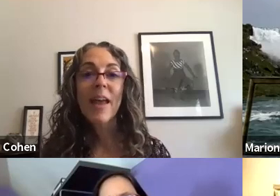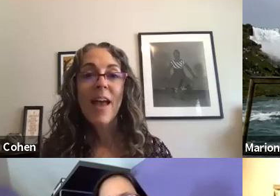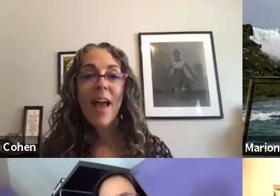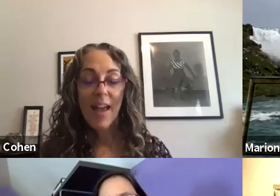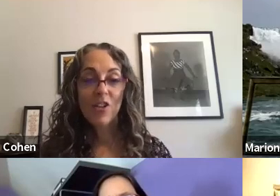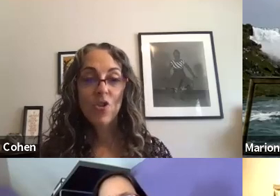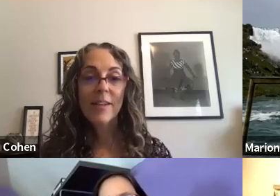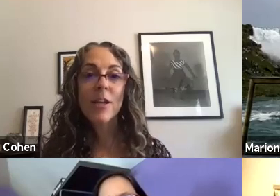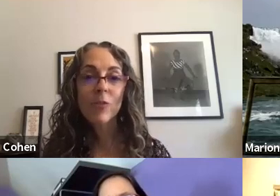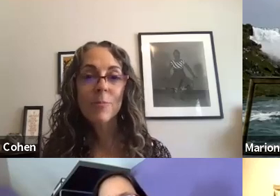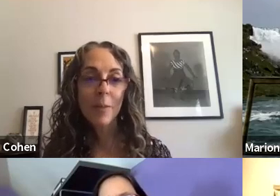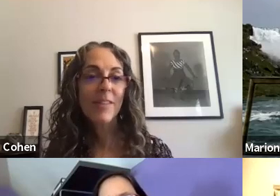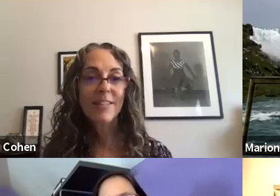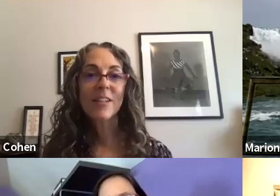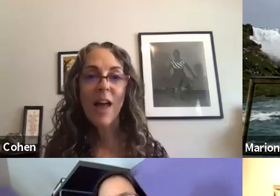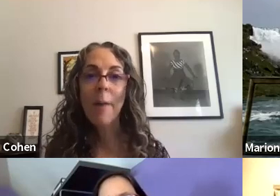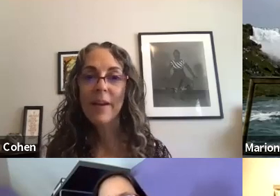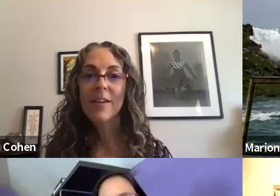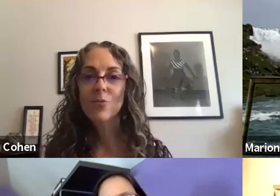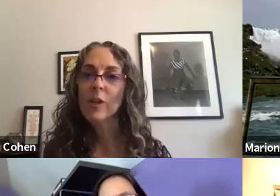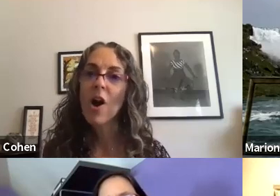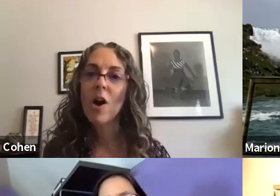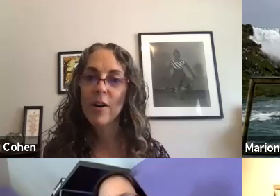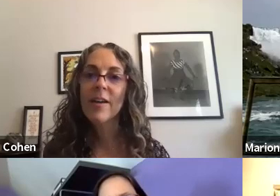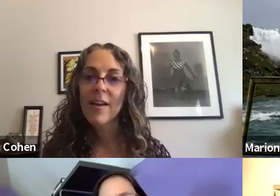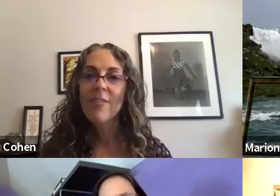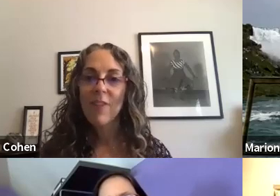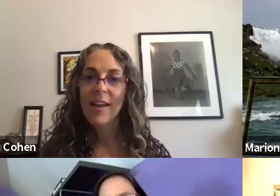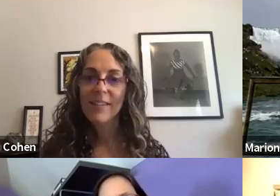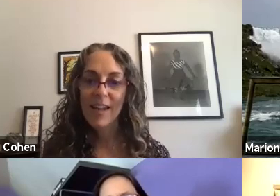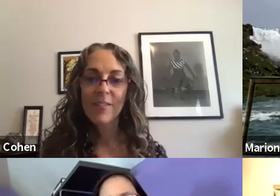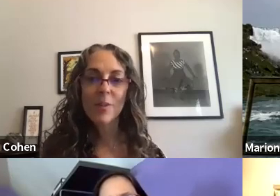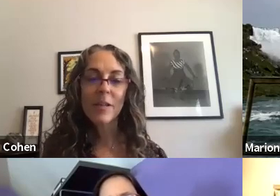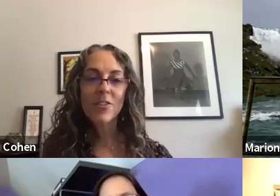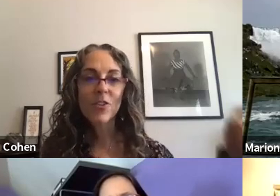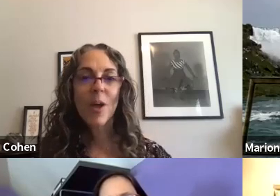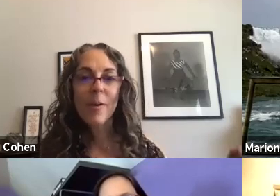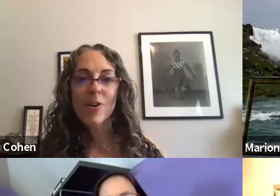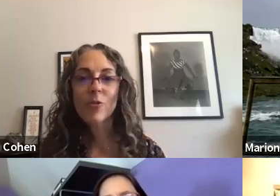Racism. And trying to heal from something that's still happening is really hard, right?